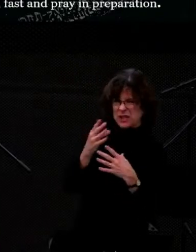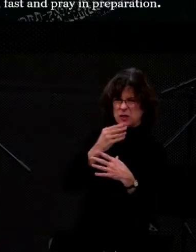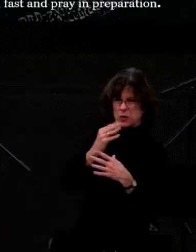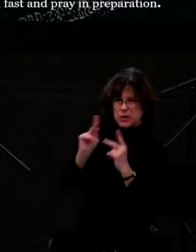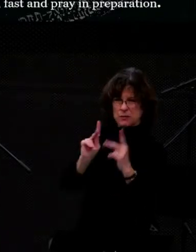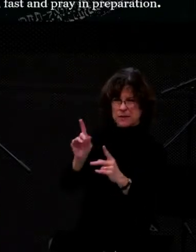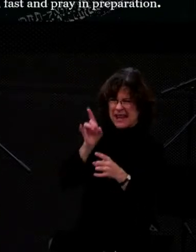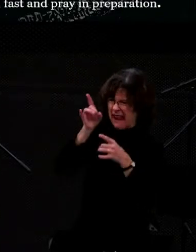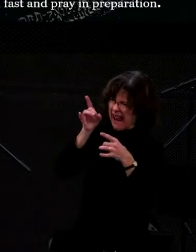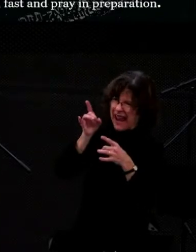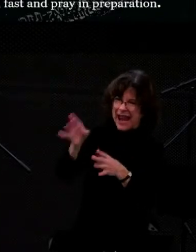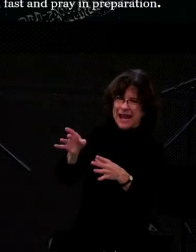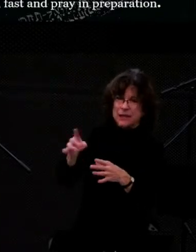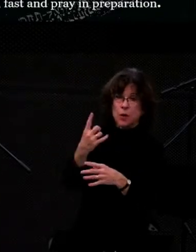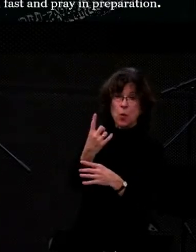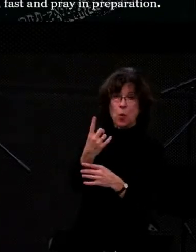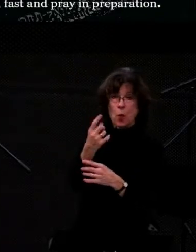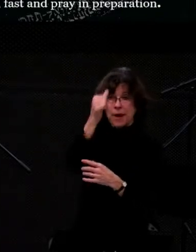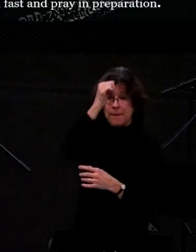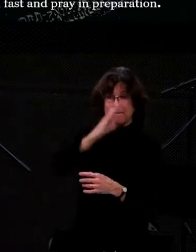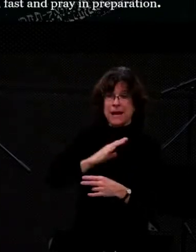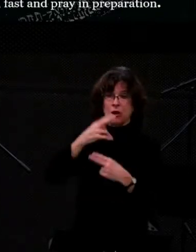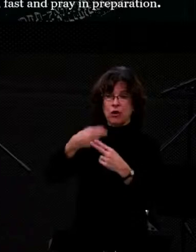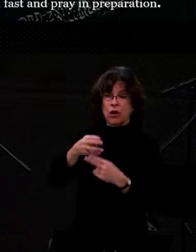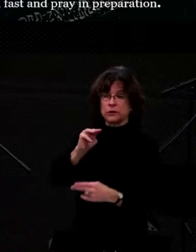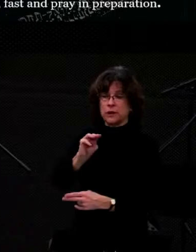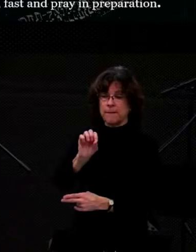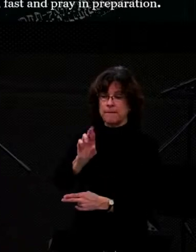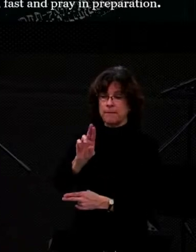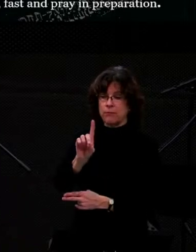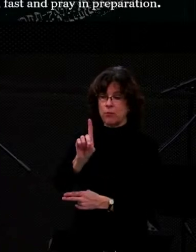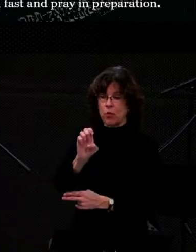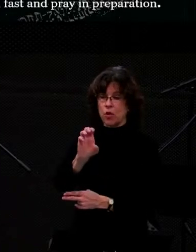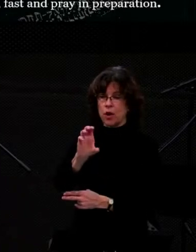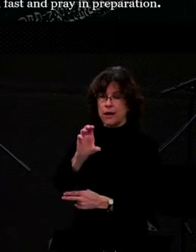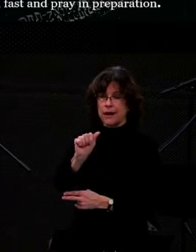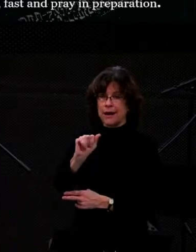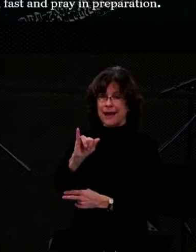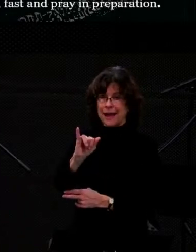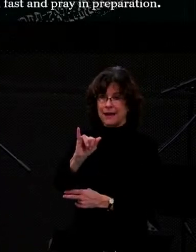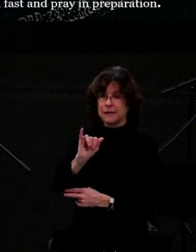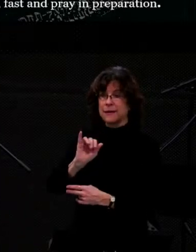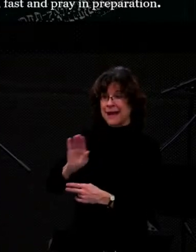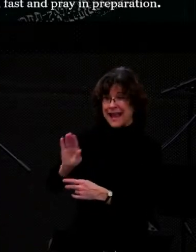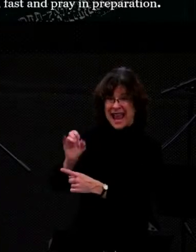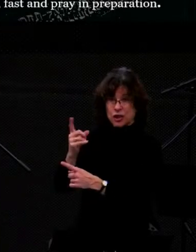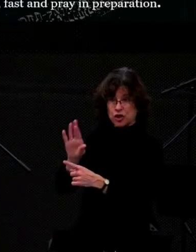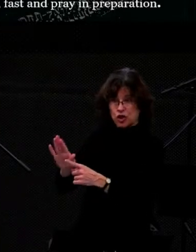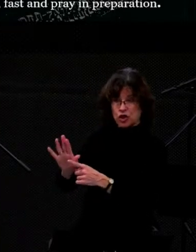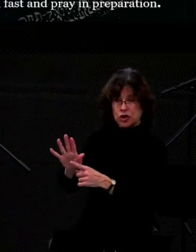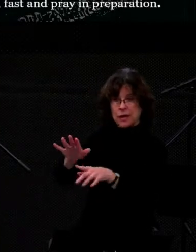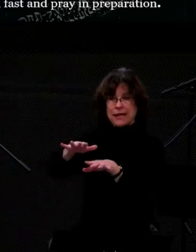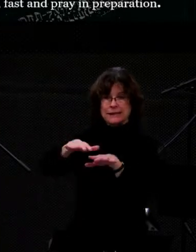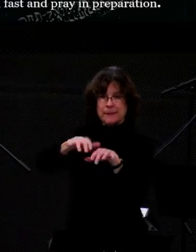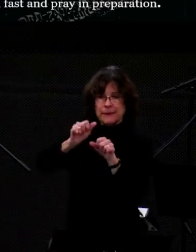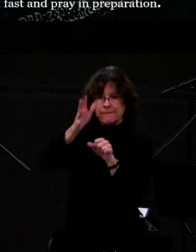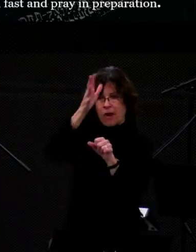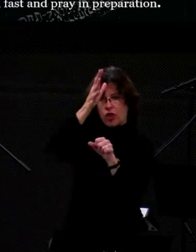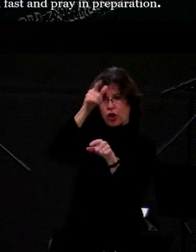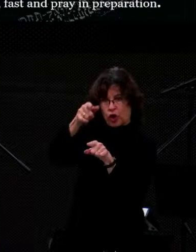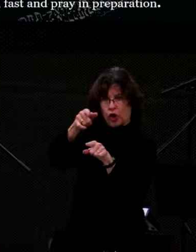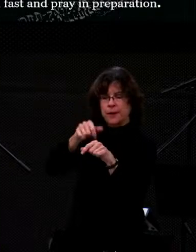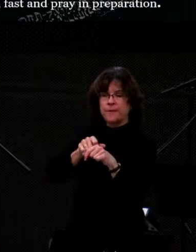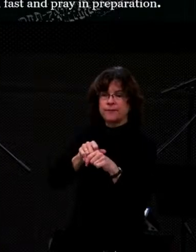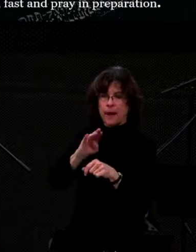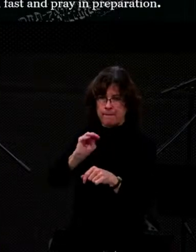and hates in particular a Jew named Mordecai, who is Esther's adopted father, rises into prominence and becomes the second